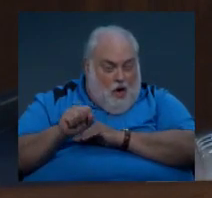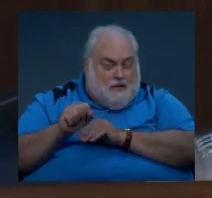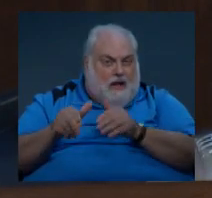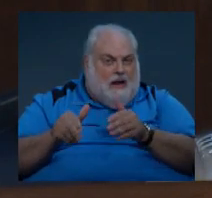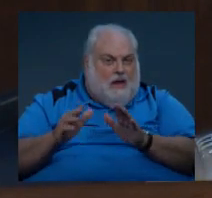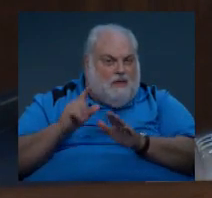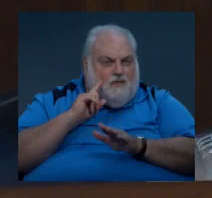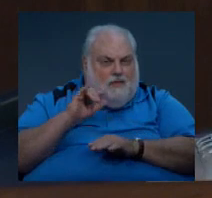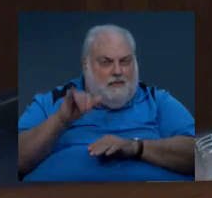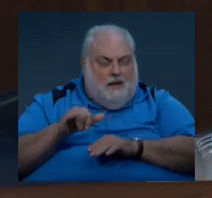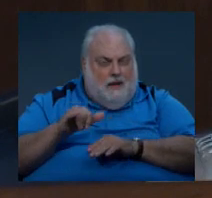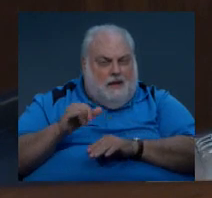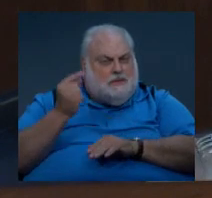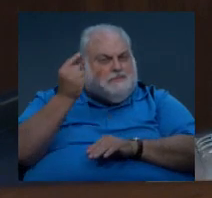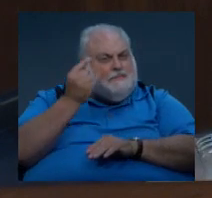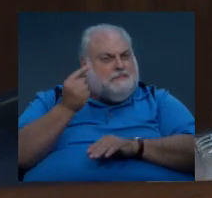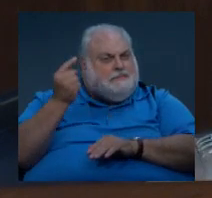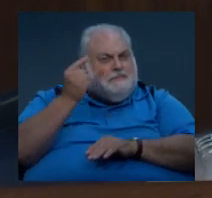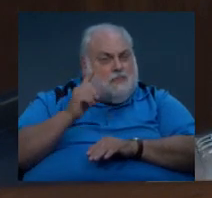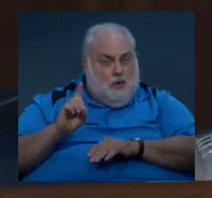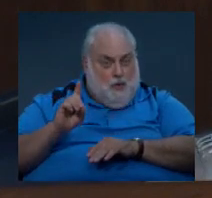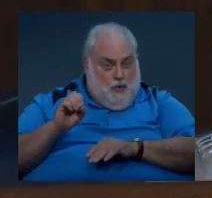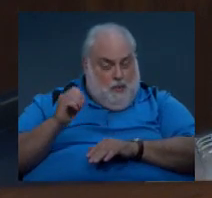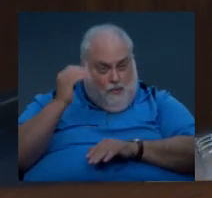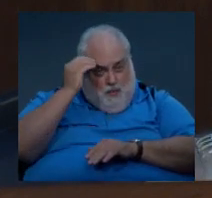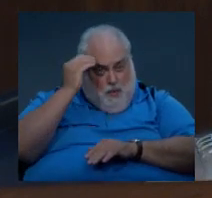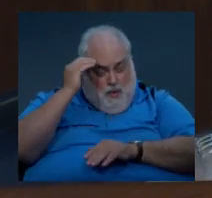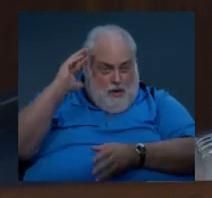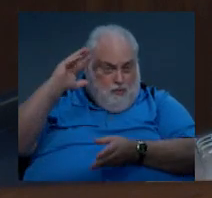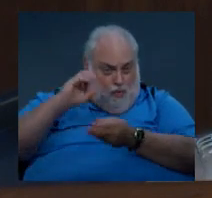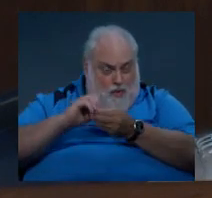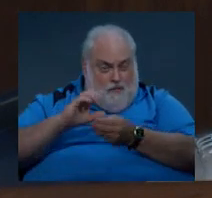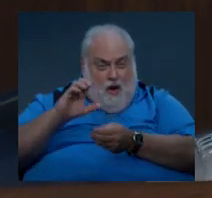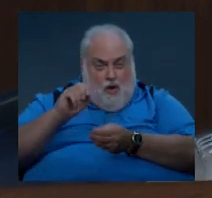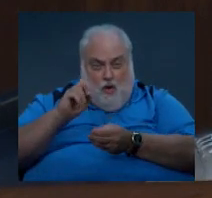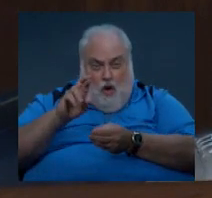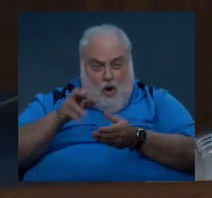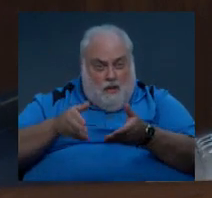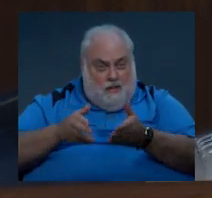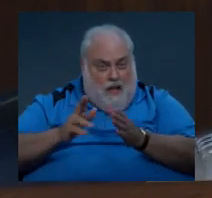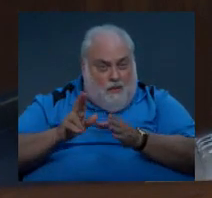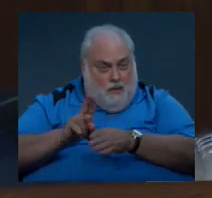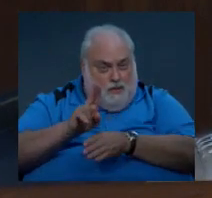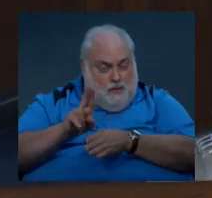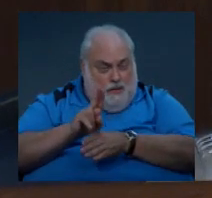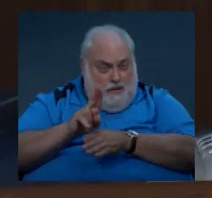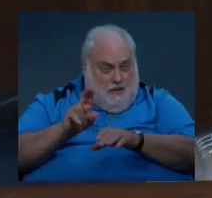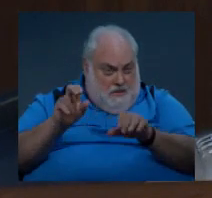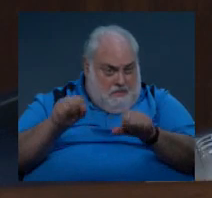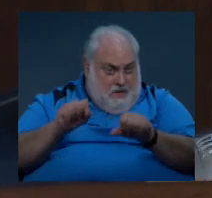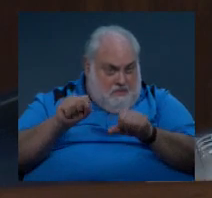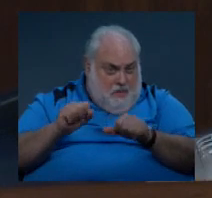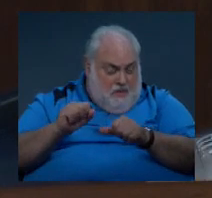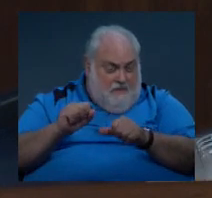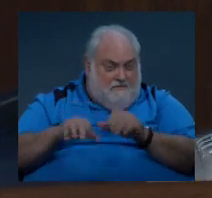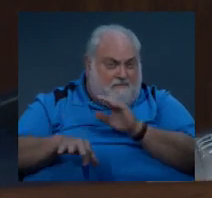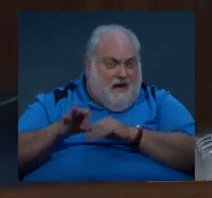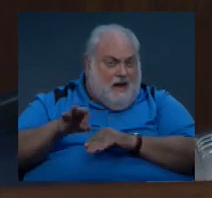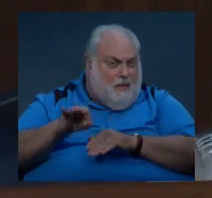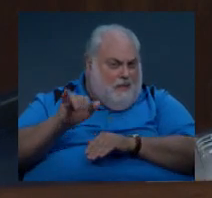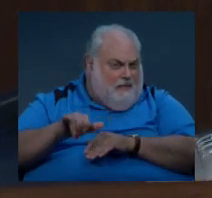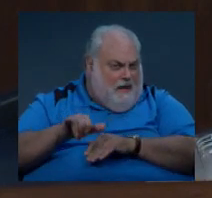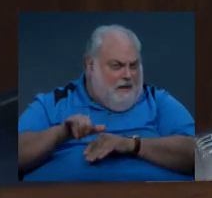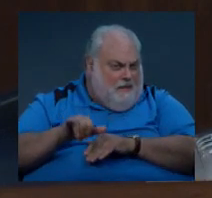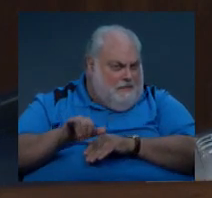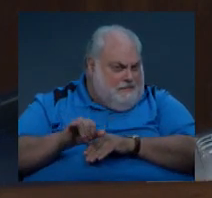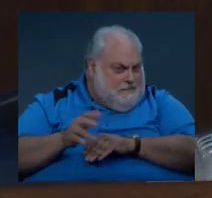allowances. And I wondered if we have a total dollar amount for car allowances, and if not, if we could, get that